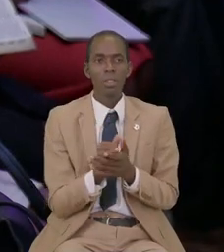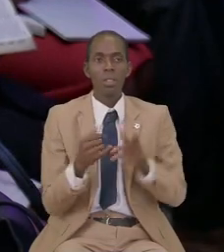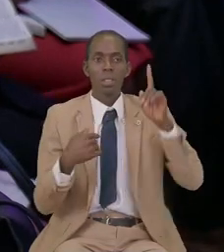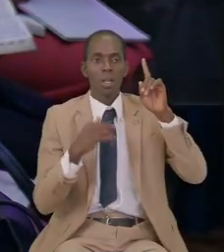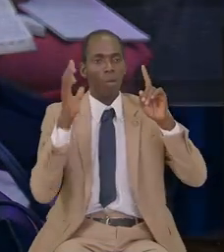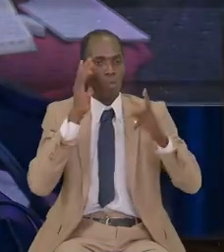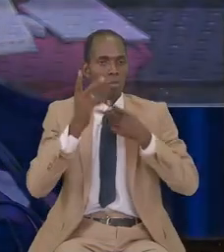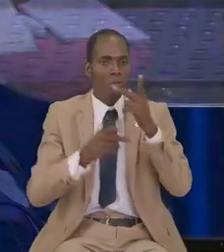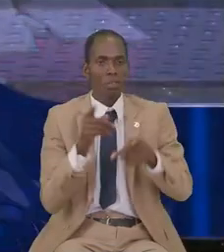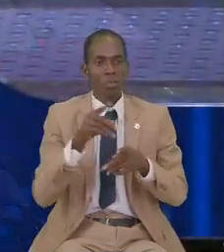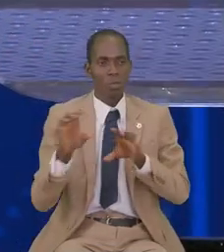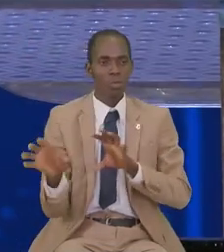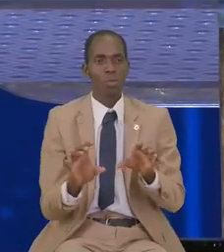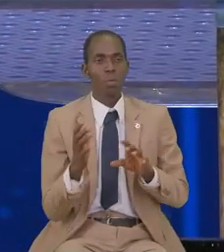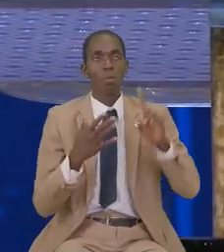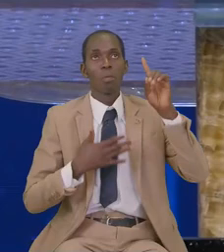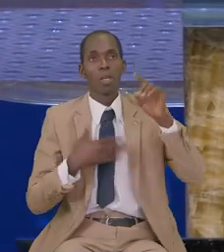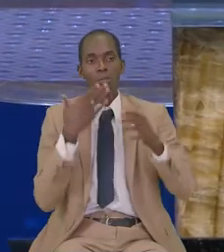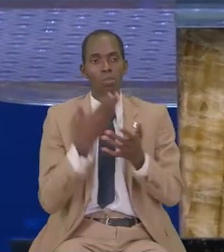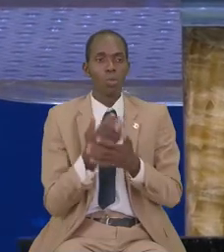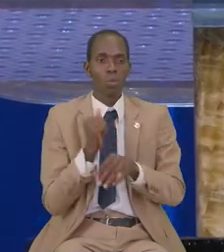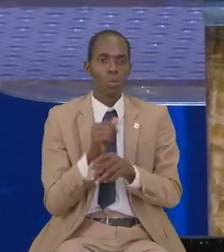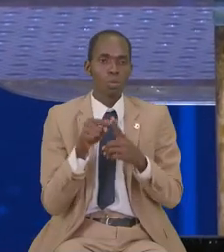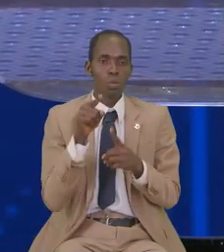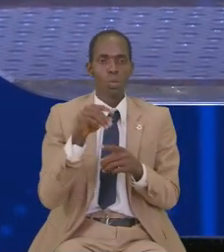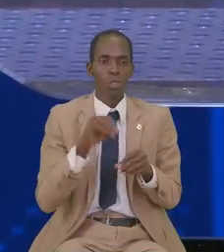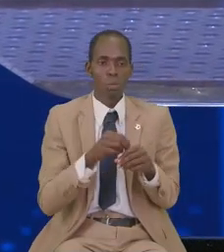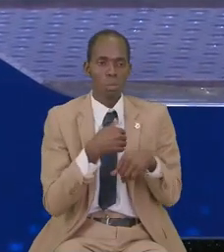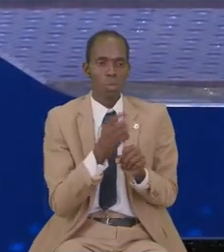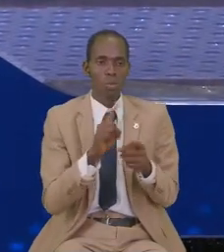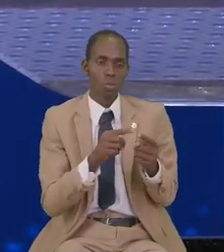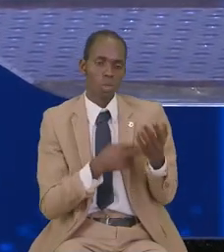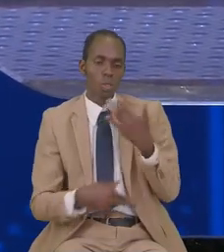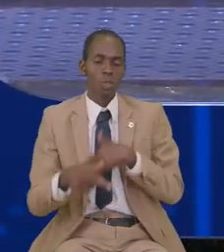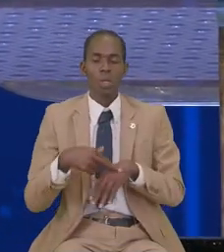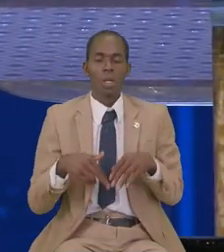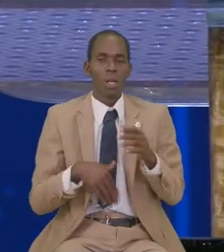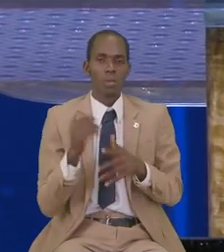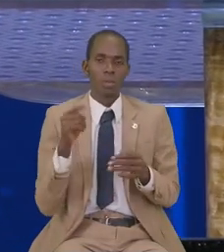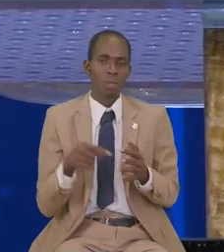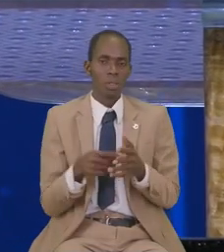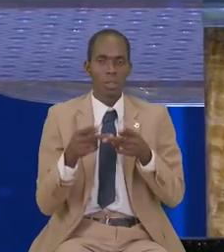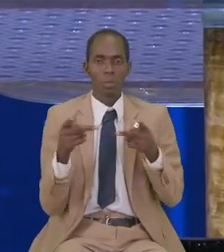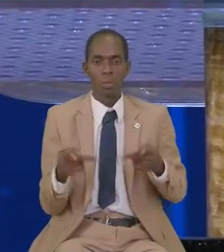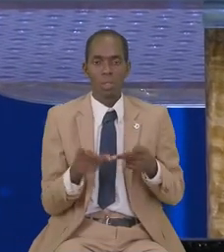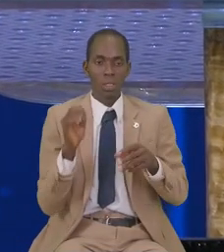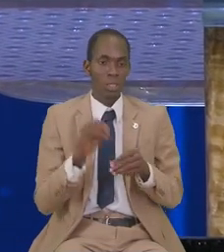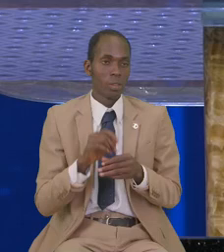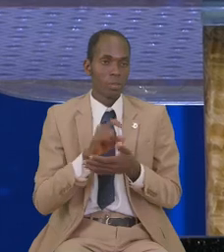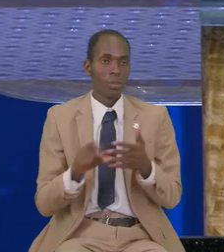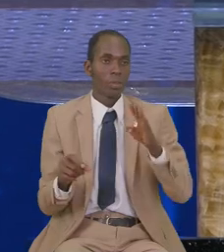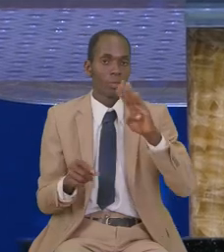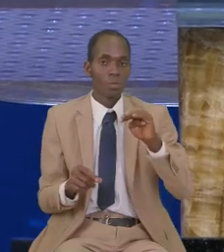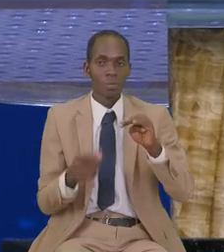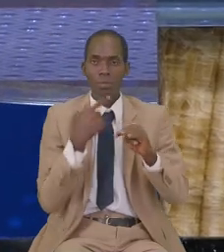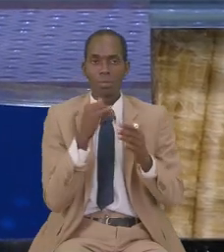you in causing you to return to this place. Look at verse 14 there. In verse 14 it says,